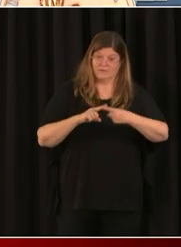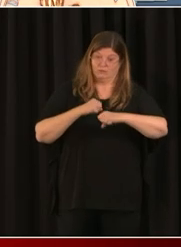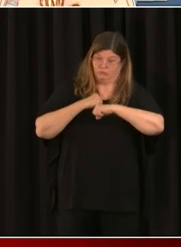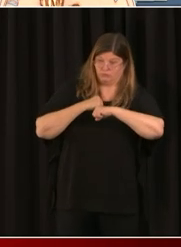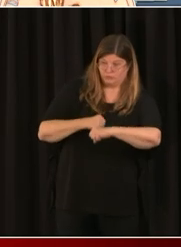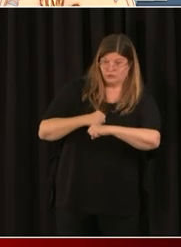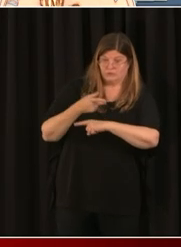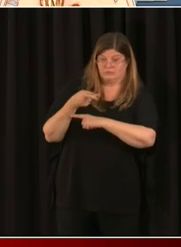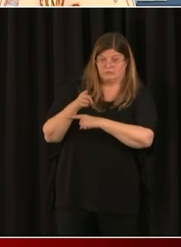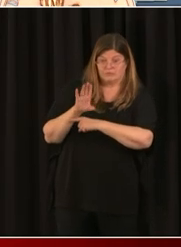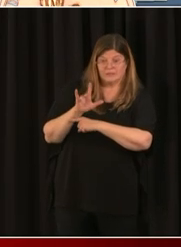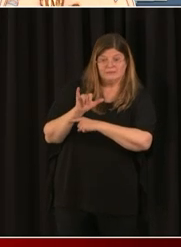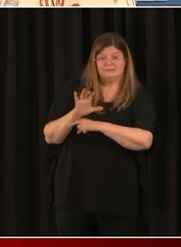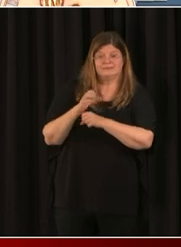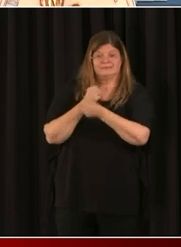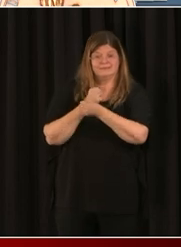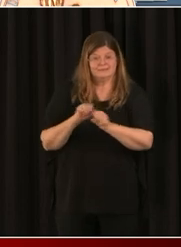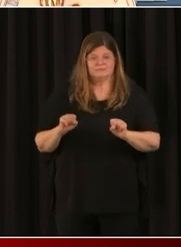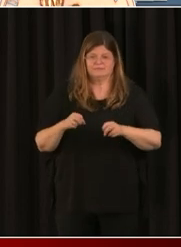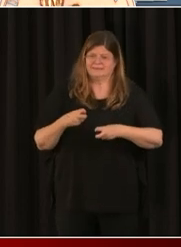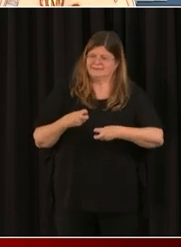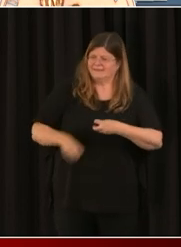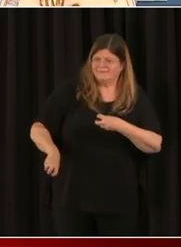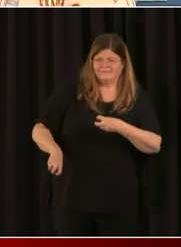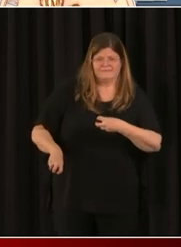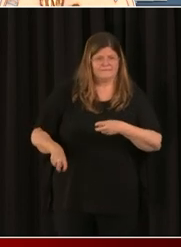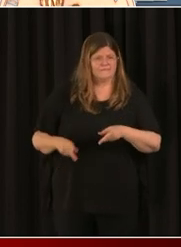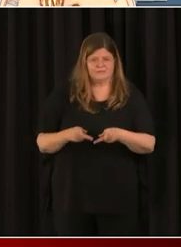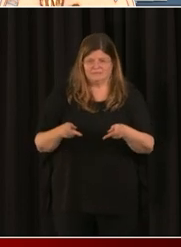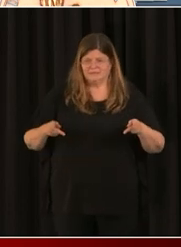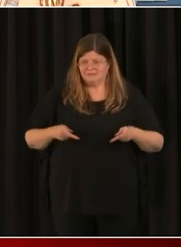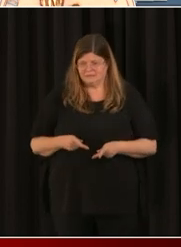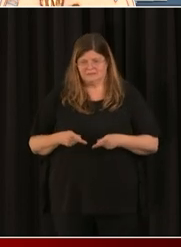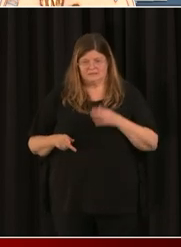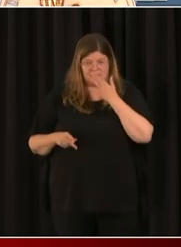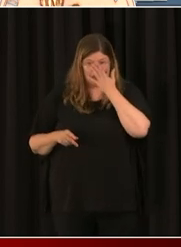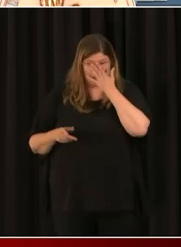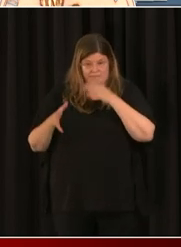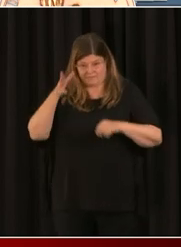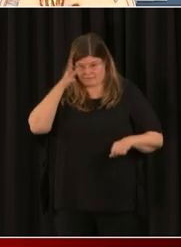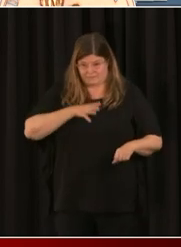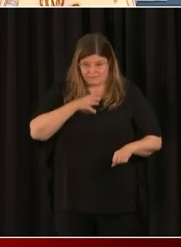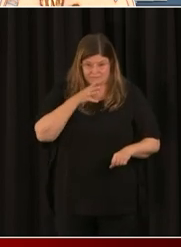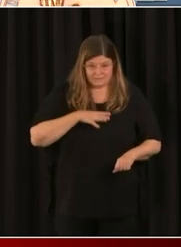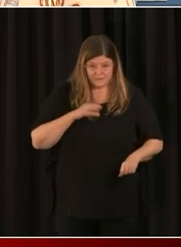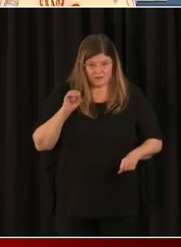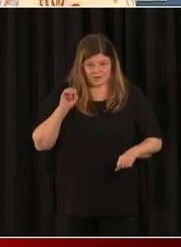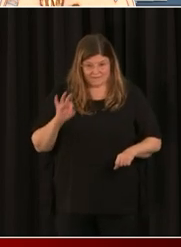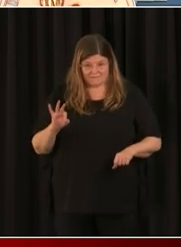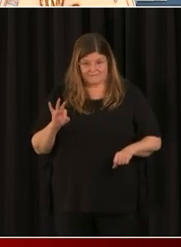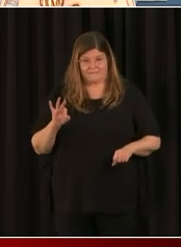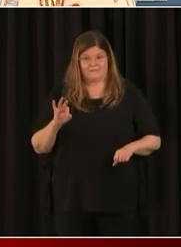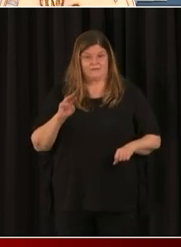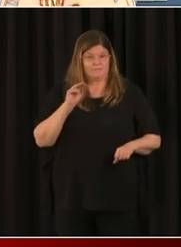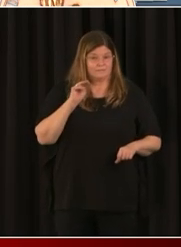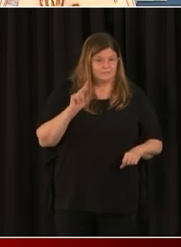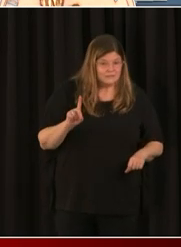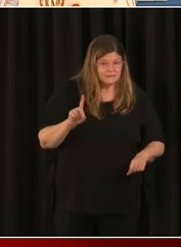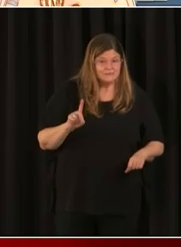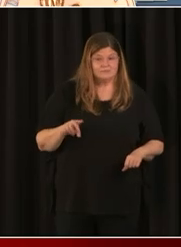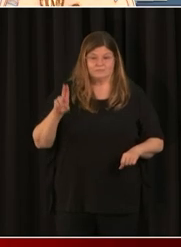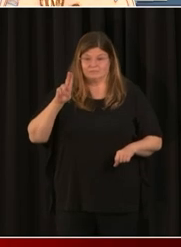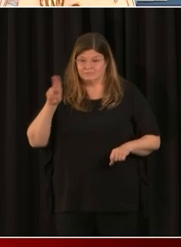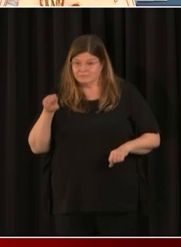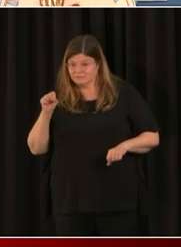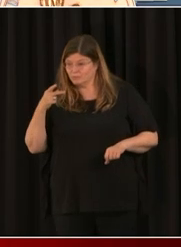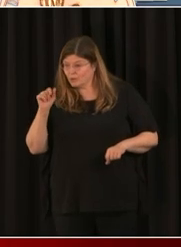public safety in a very difficult position. The men and women of the Metropolitan Police Department, United States Park Police, United